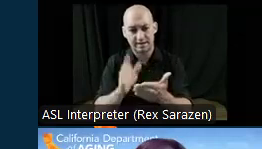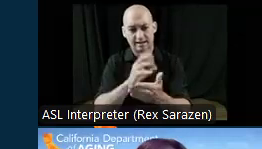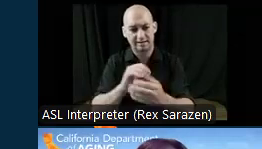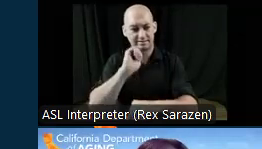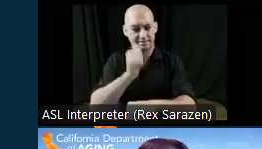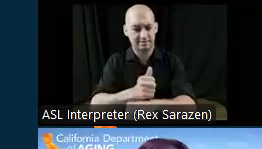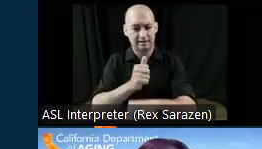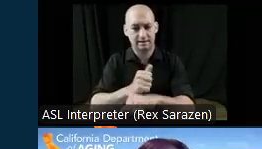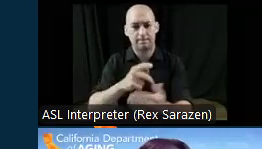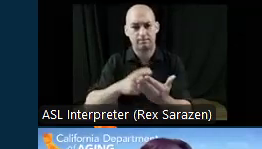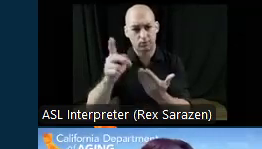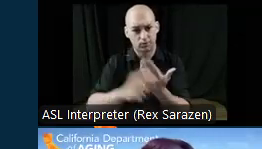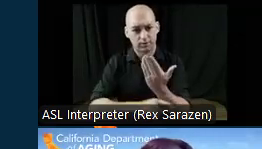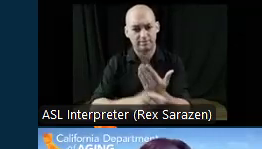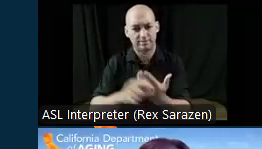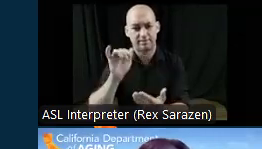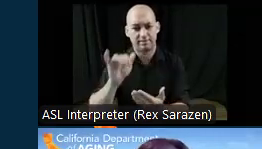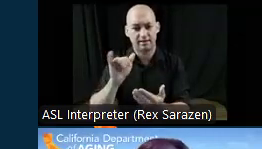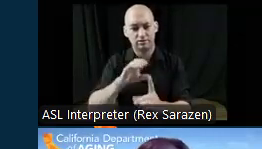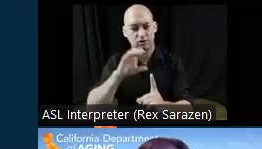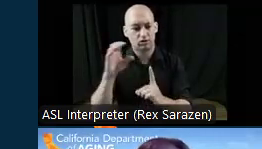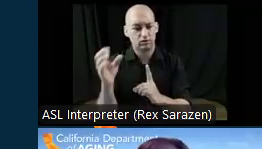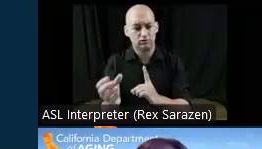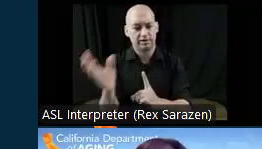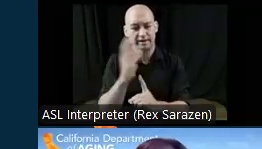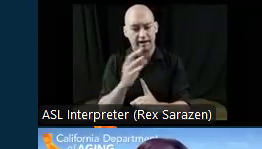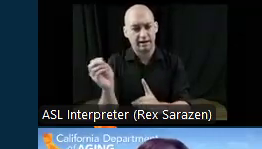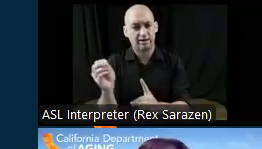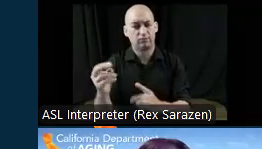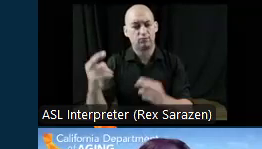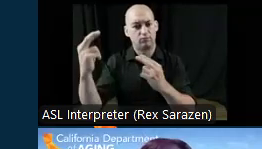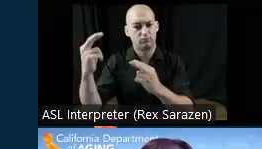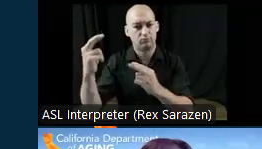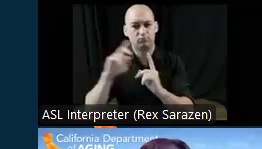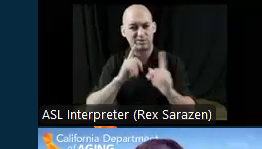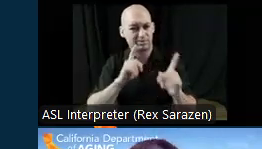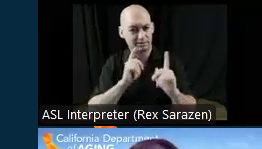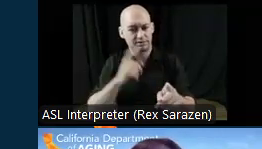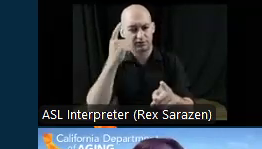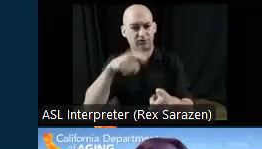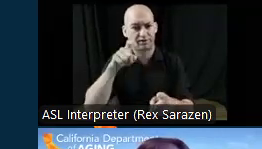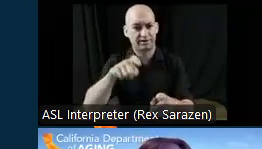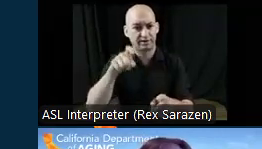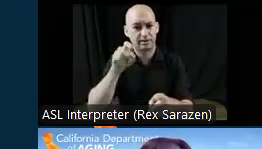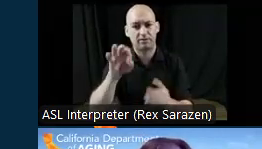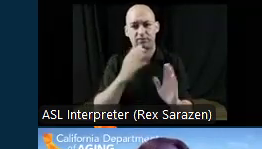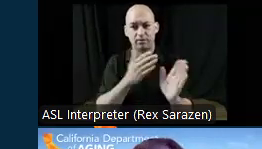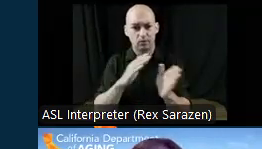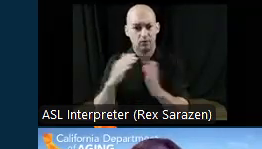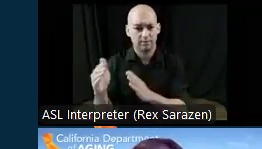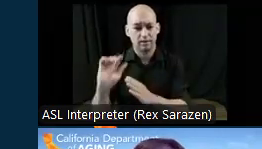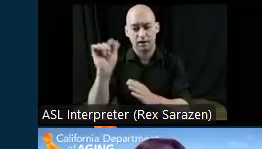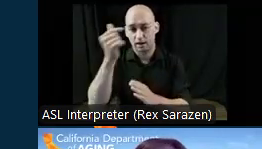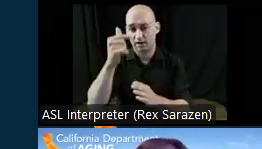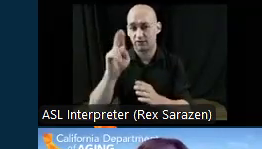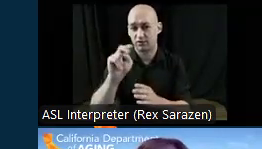programs that are culturally and responsive to the needs of community, to Governor Newsom's